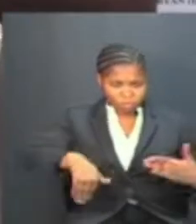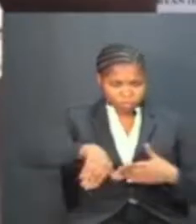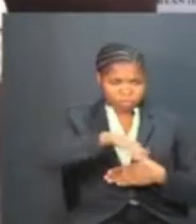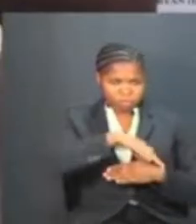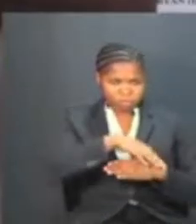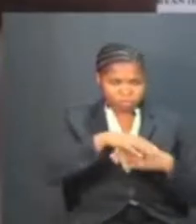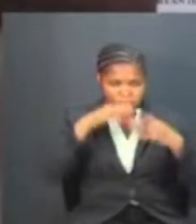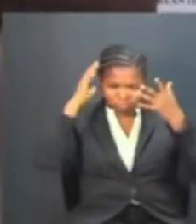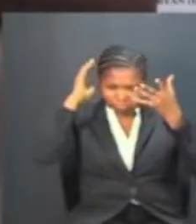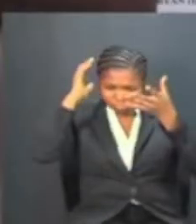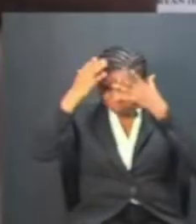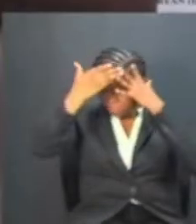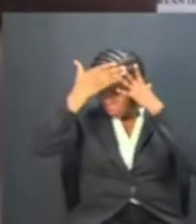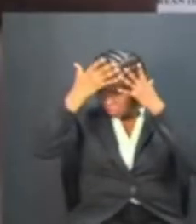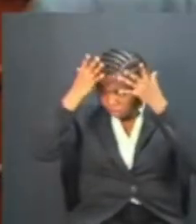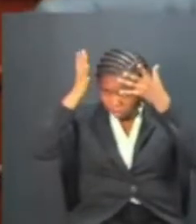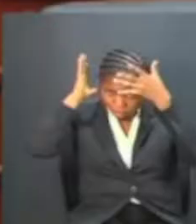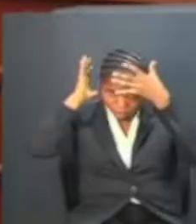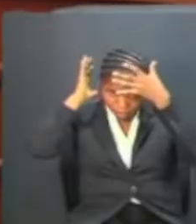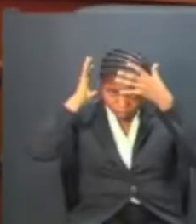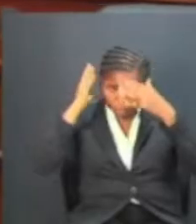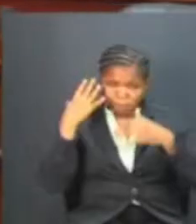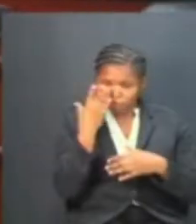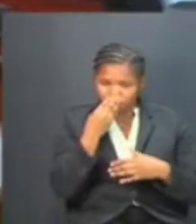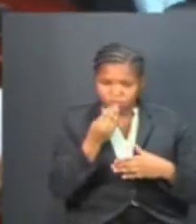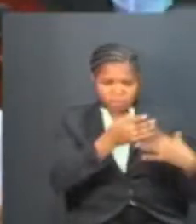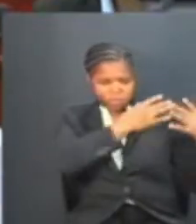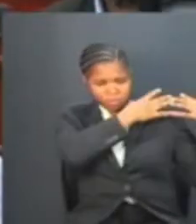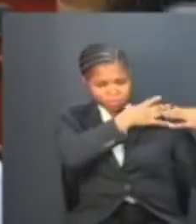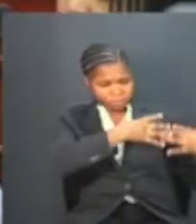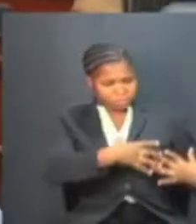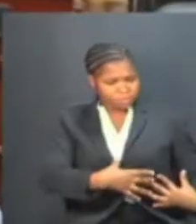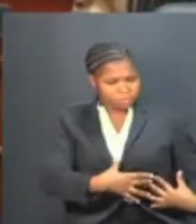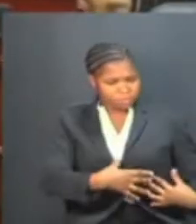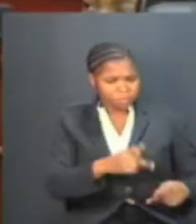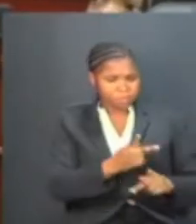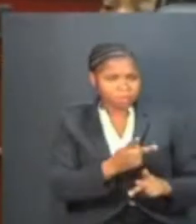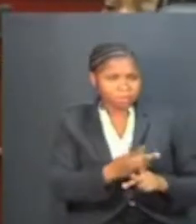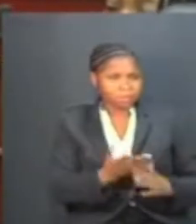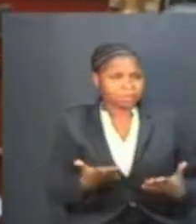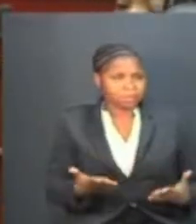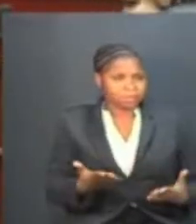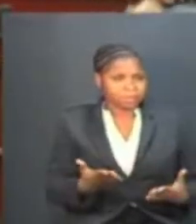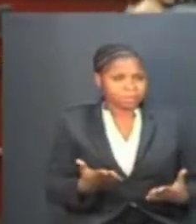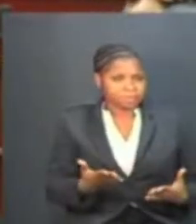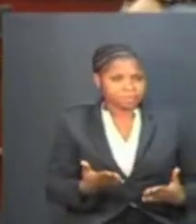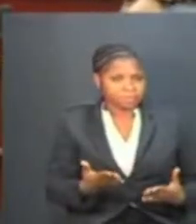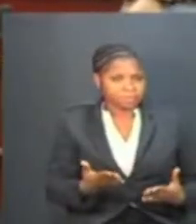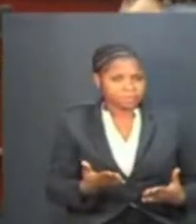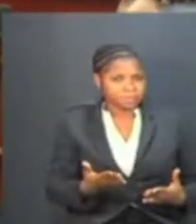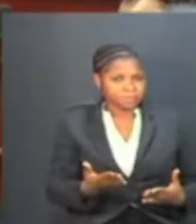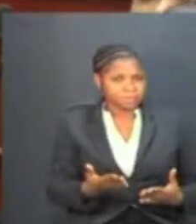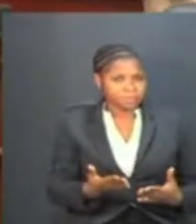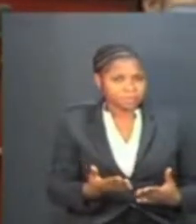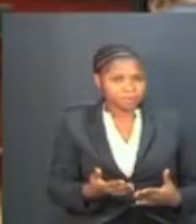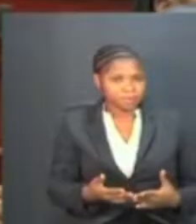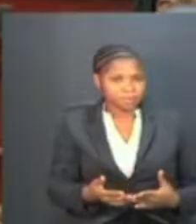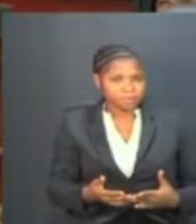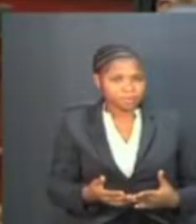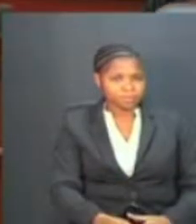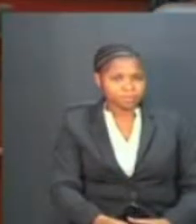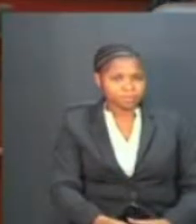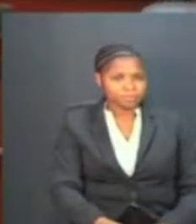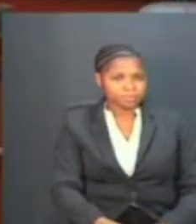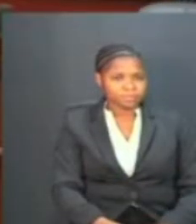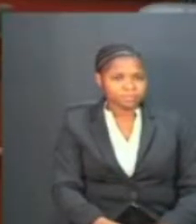diku, and then you have it on your shoulder. Just like how the Member of Parliament for Salaga South, Honorable Zuira, is